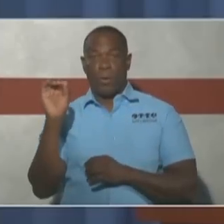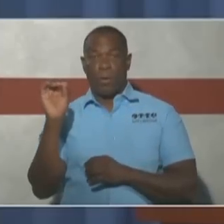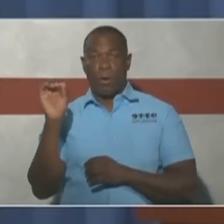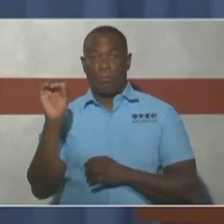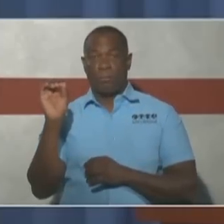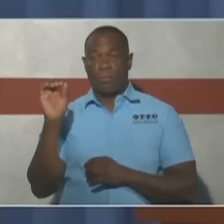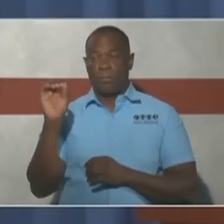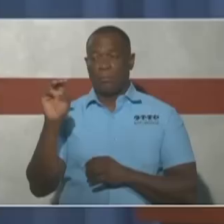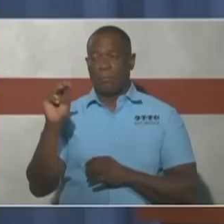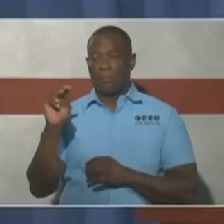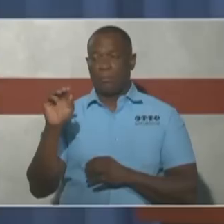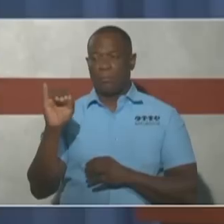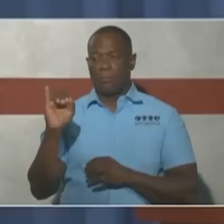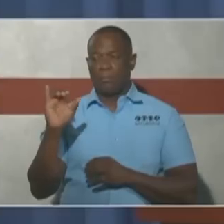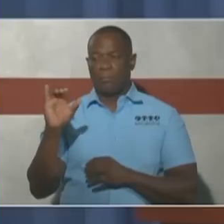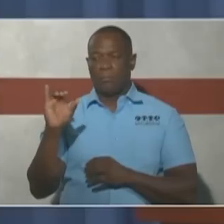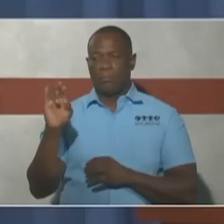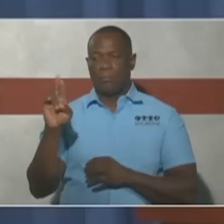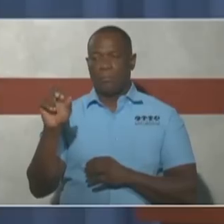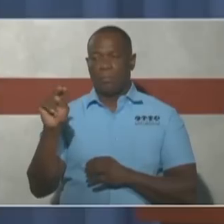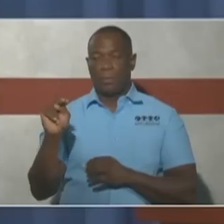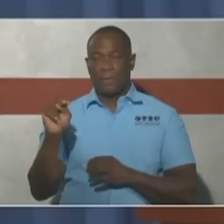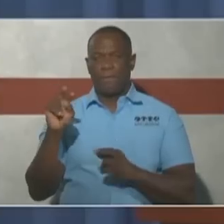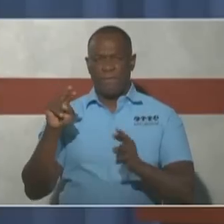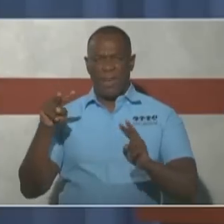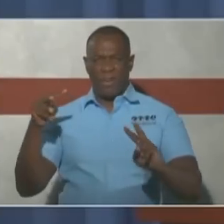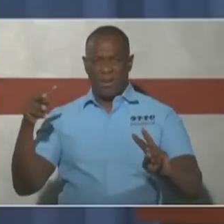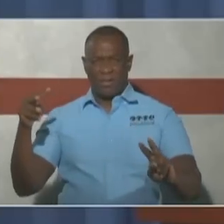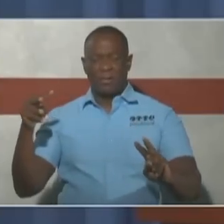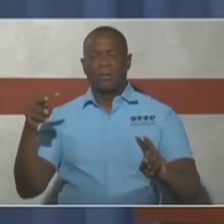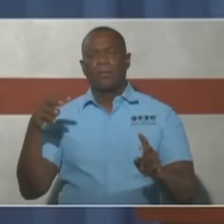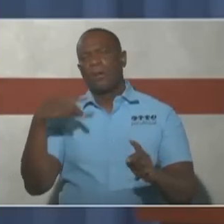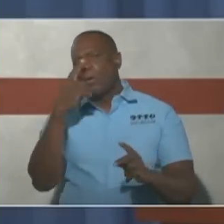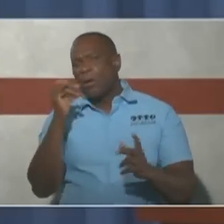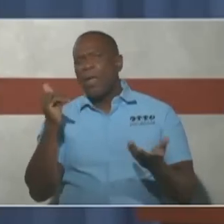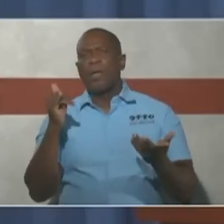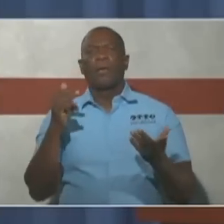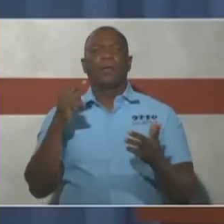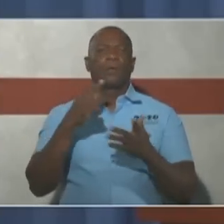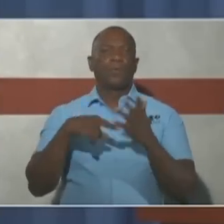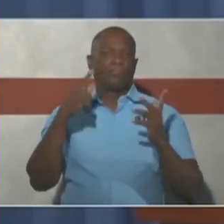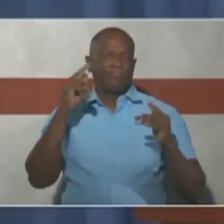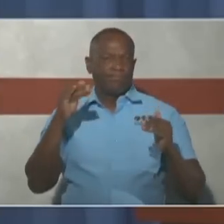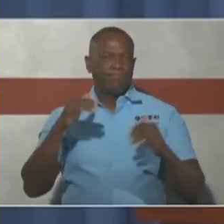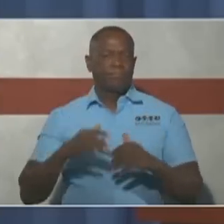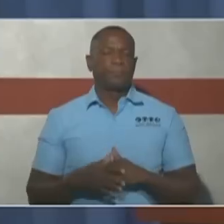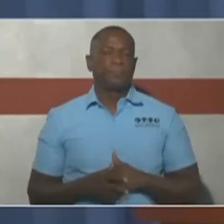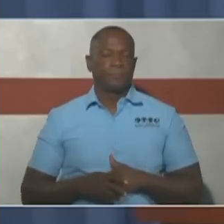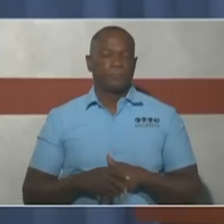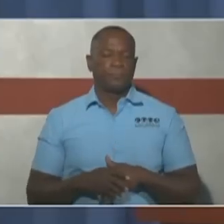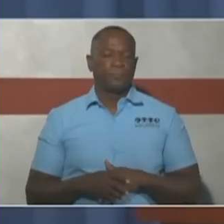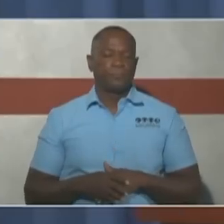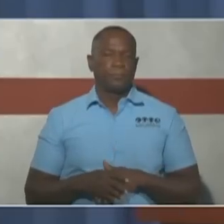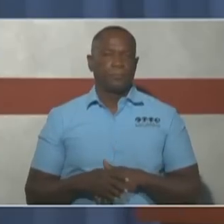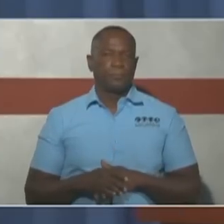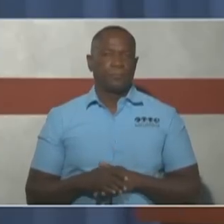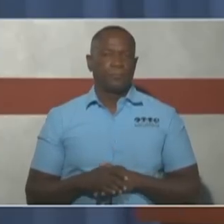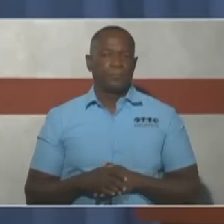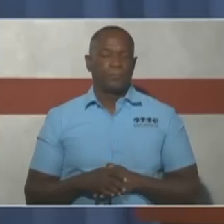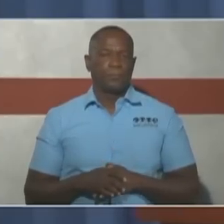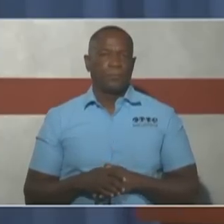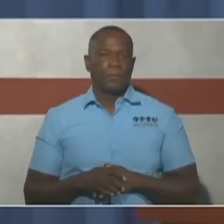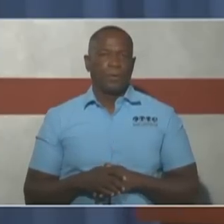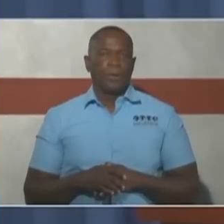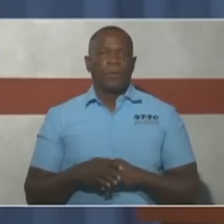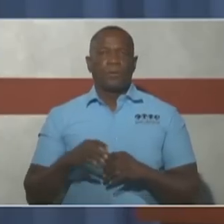Omicron, the lineages that have arisen from the Omicron variant, and what they look like and what we expect of them. So, as we've